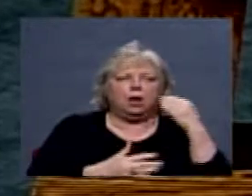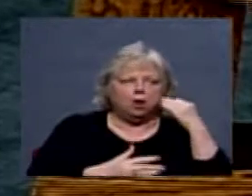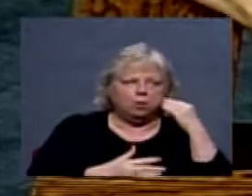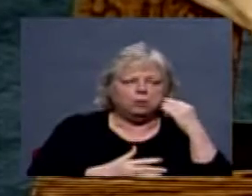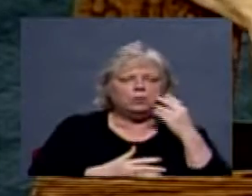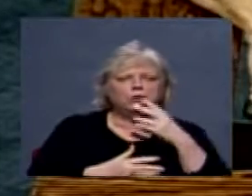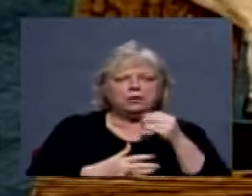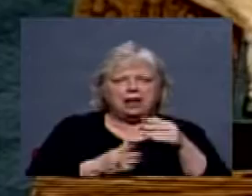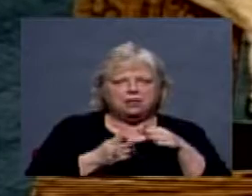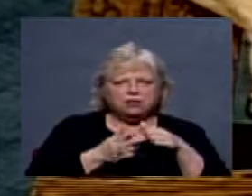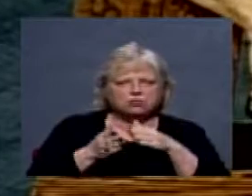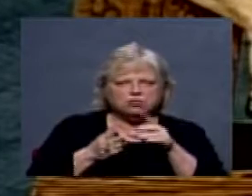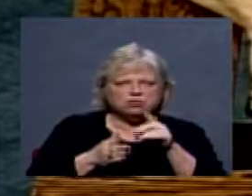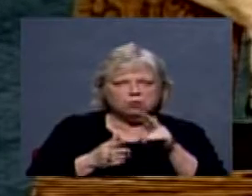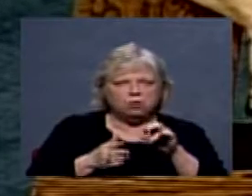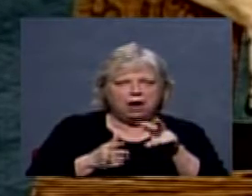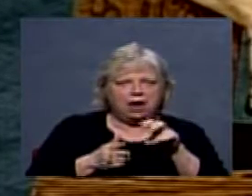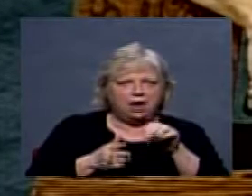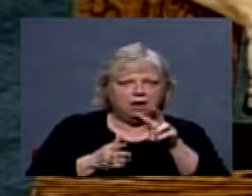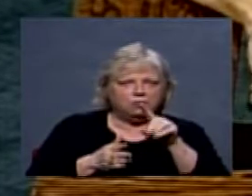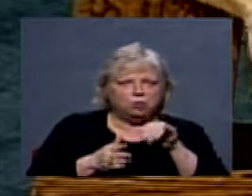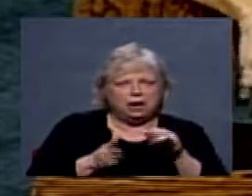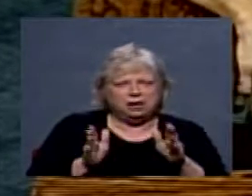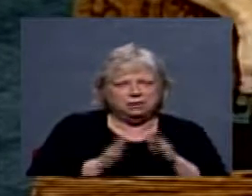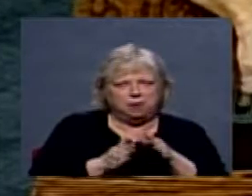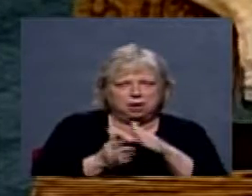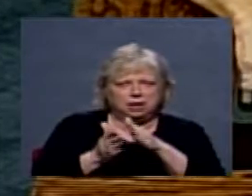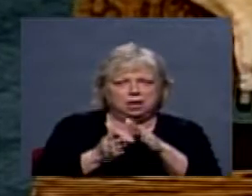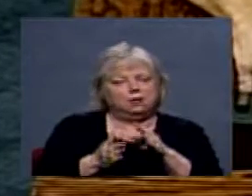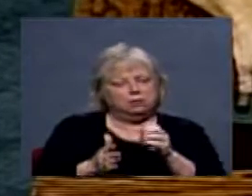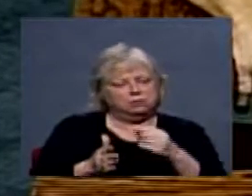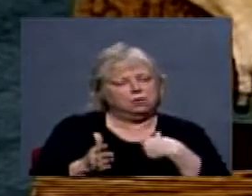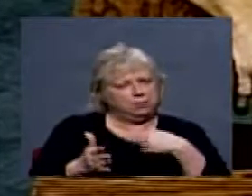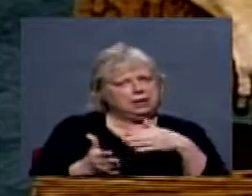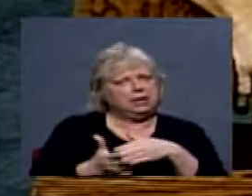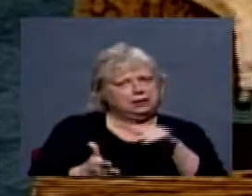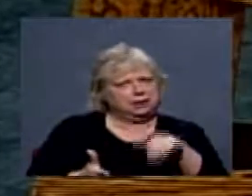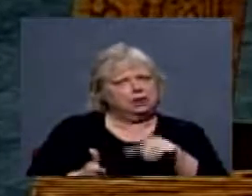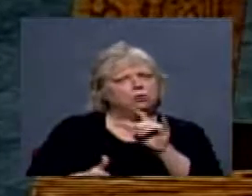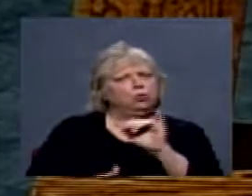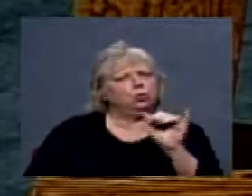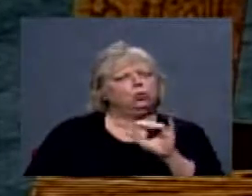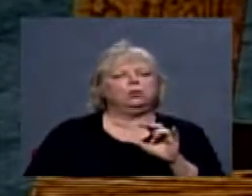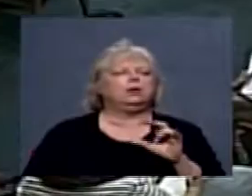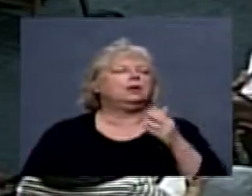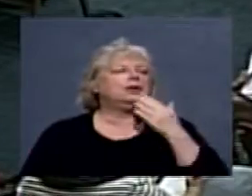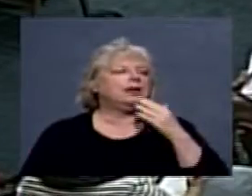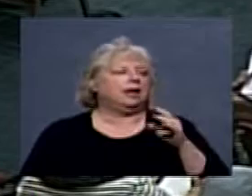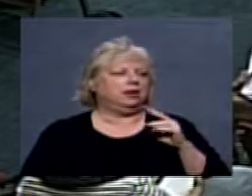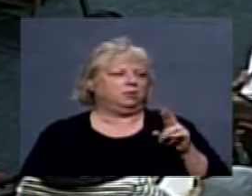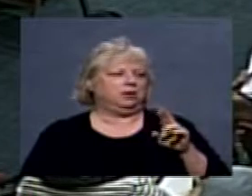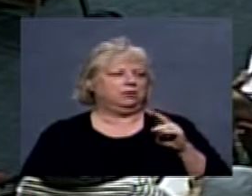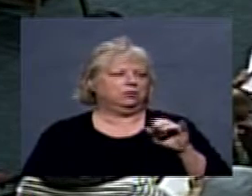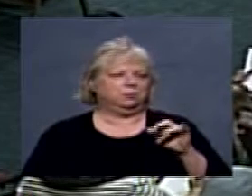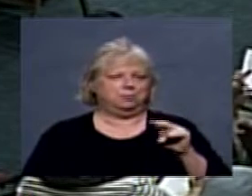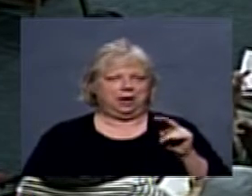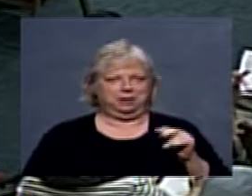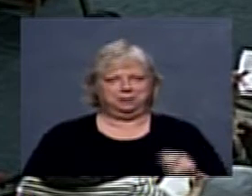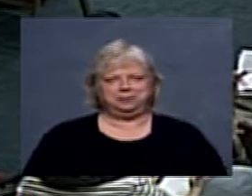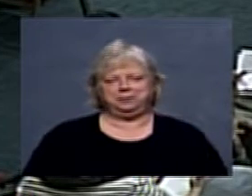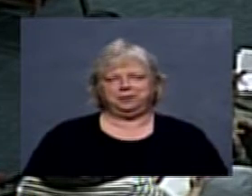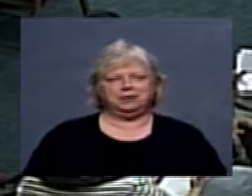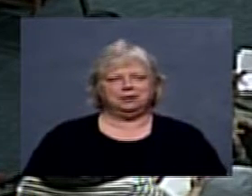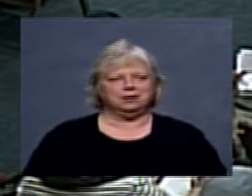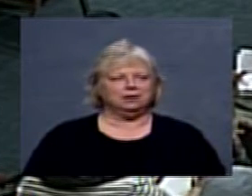small, narrow driveway. So I'm against it also. Thank you, Mr. Mann.